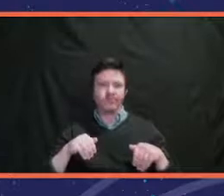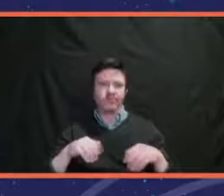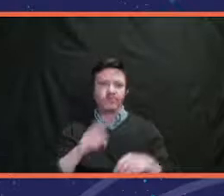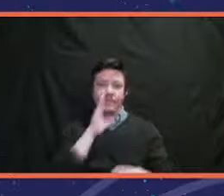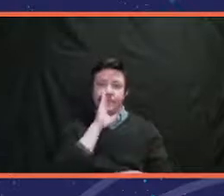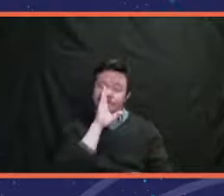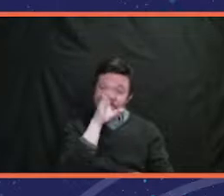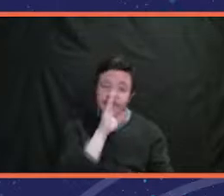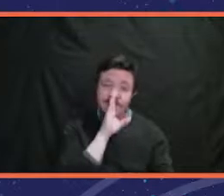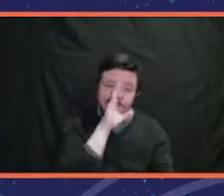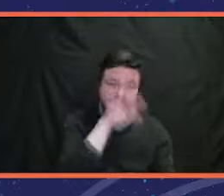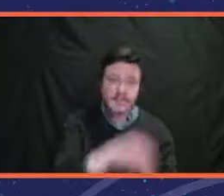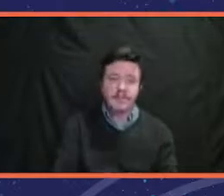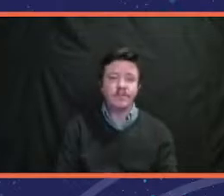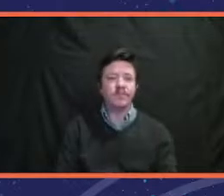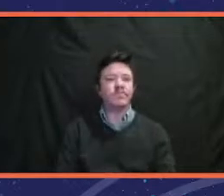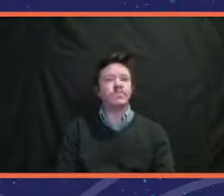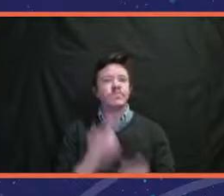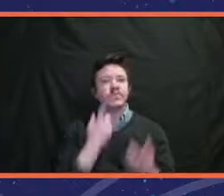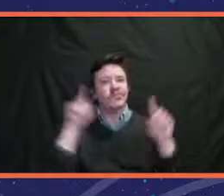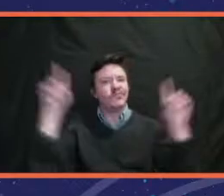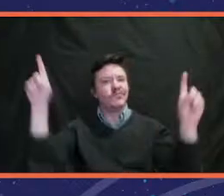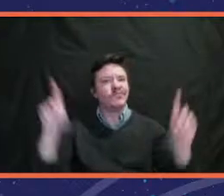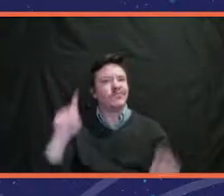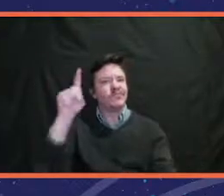We need everyone